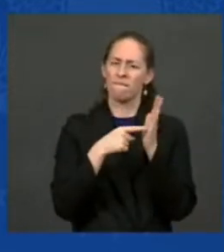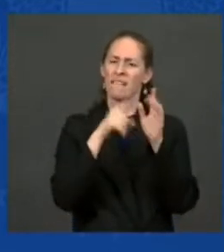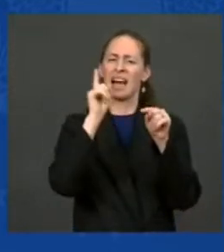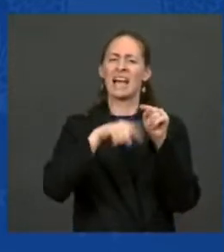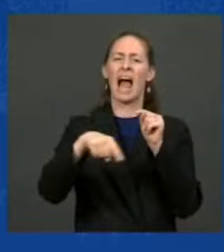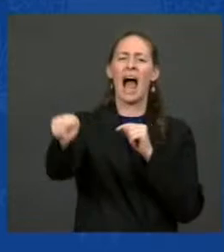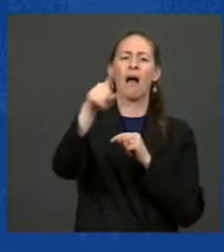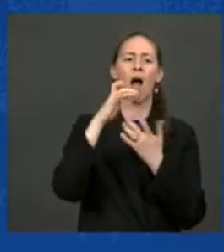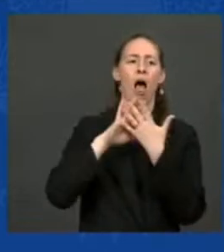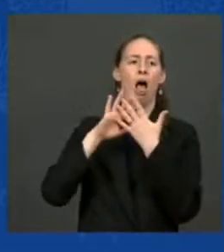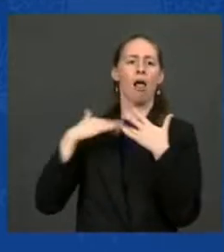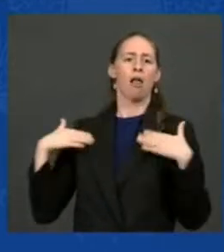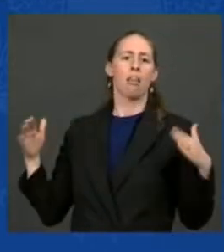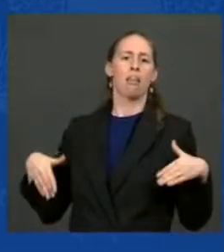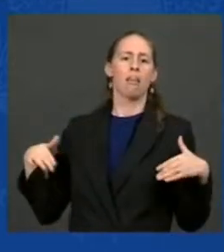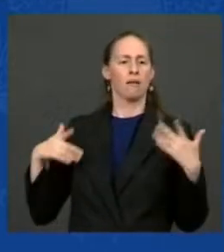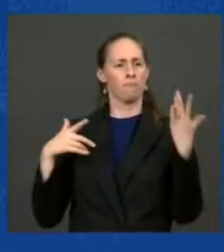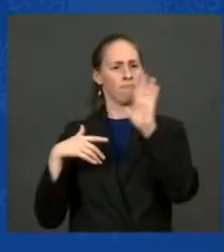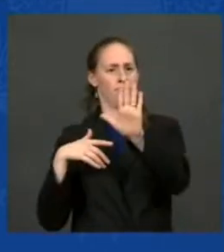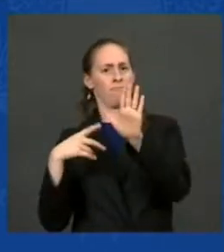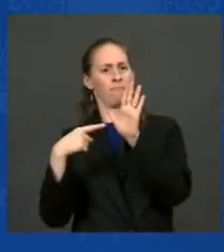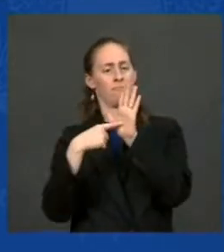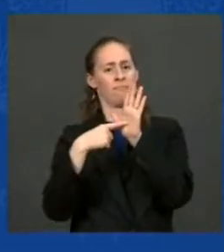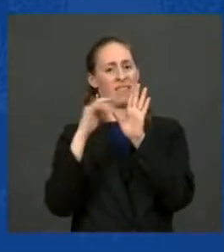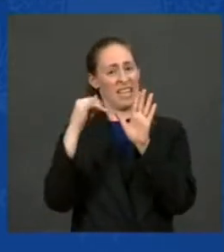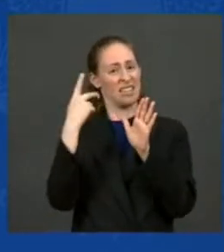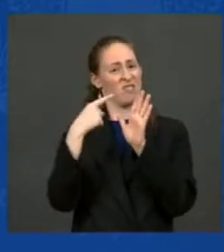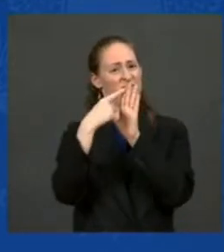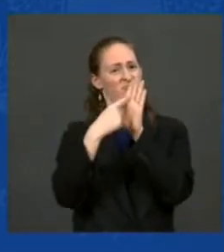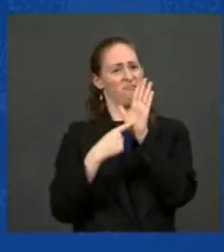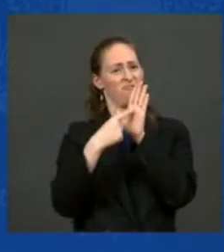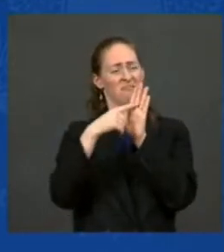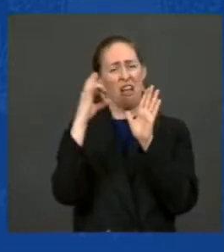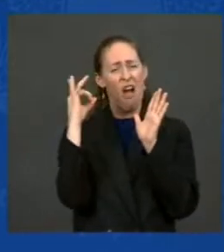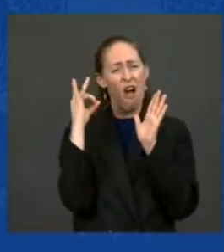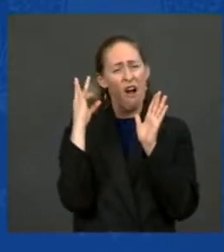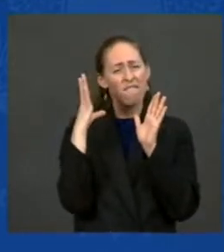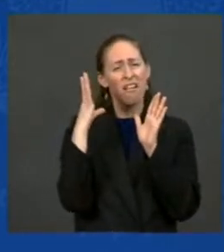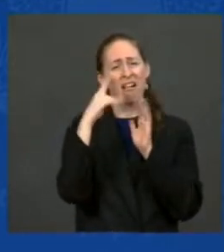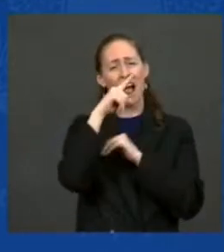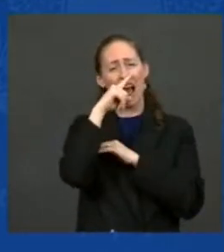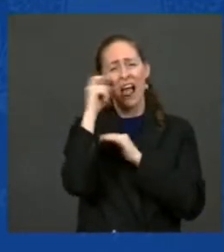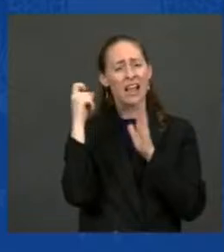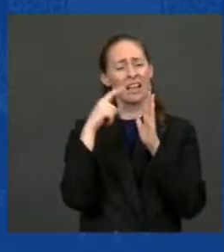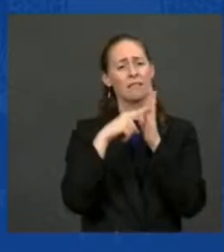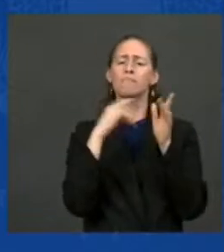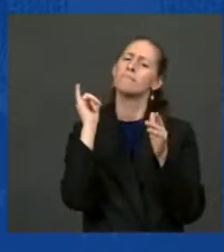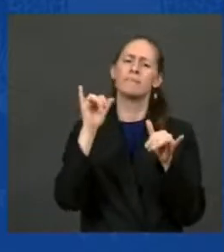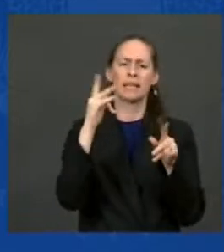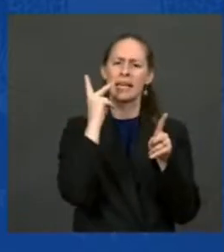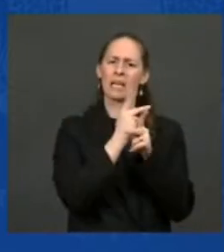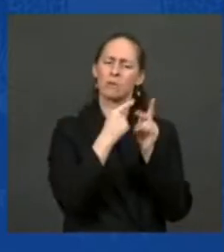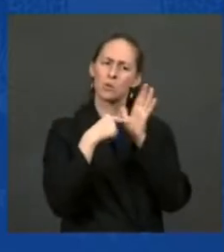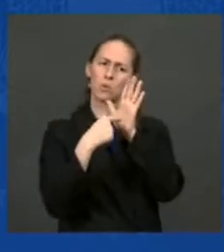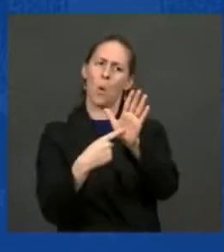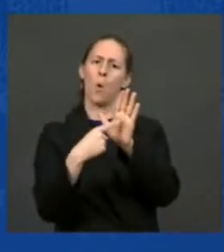He preserved the truth, ugly and as traumatic as it was for all of